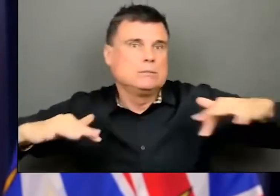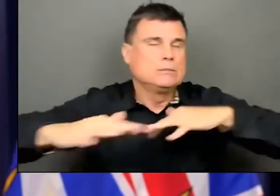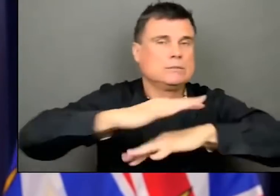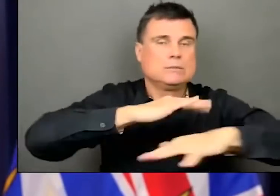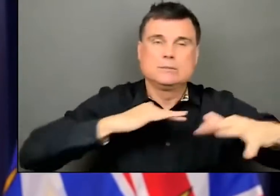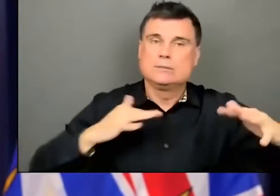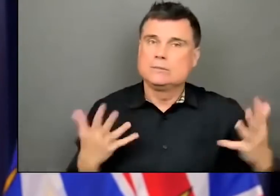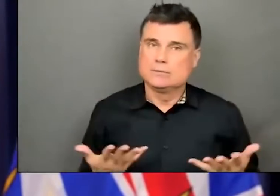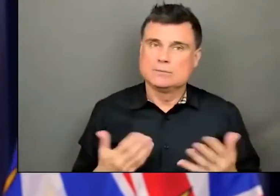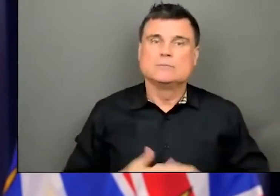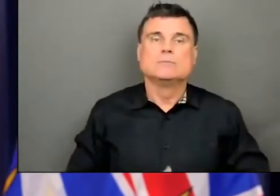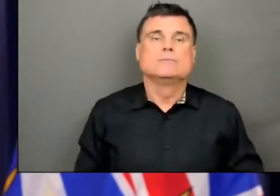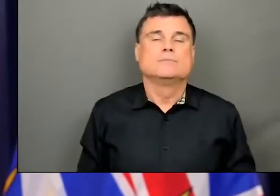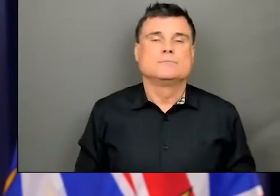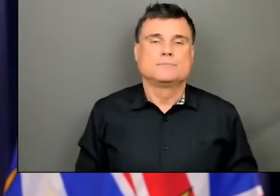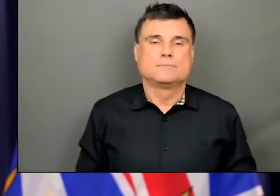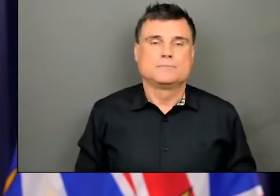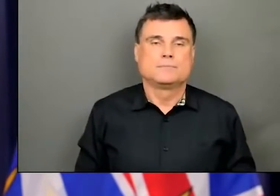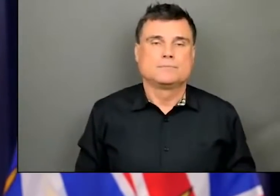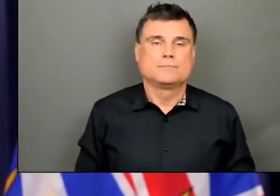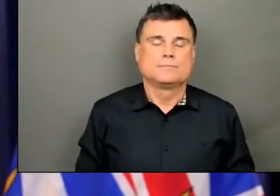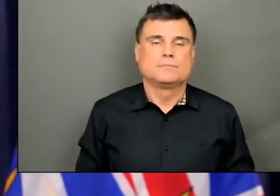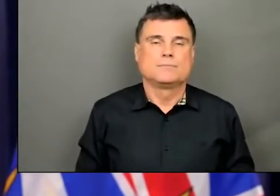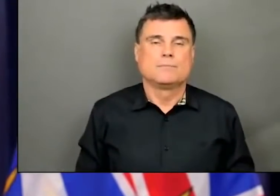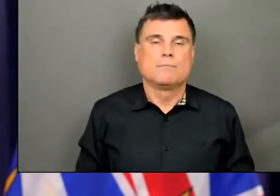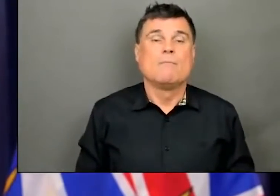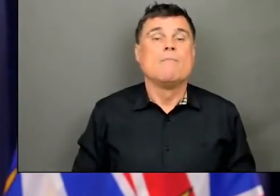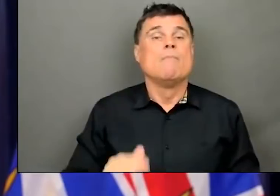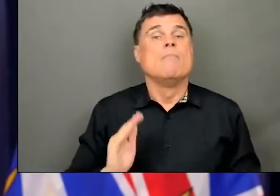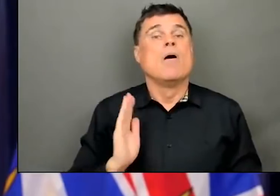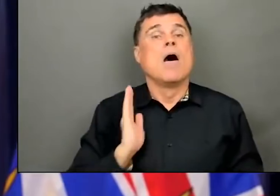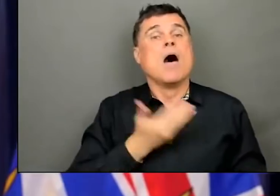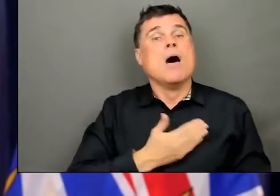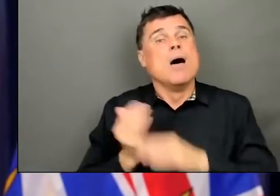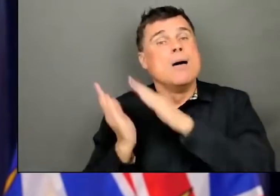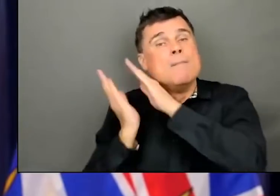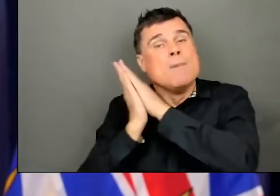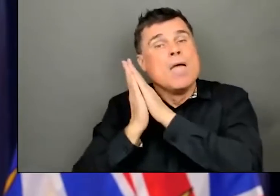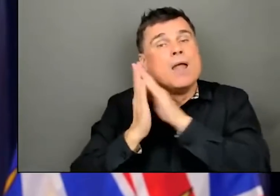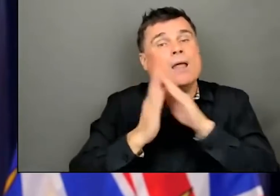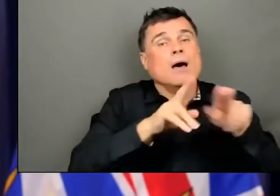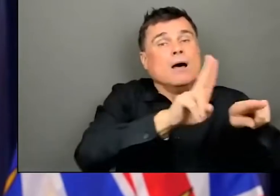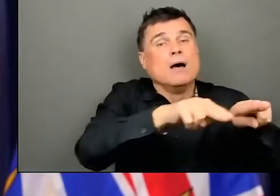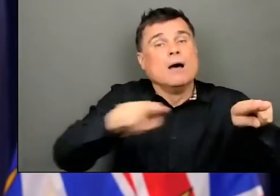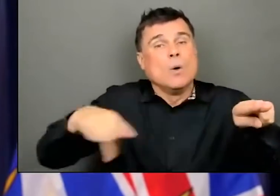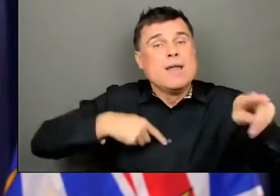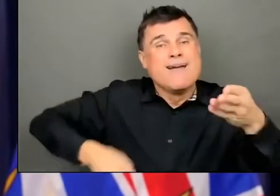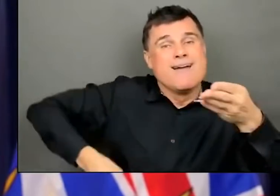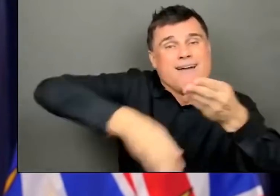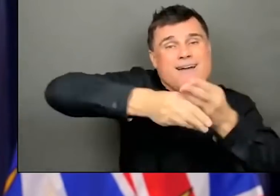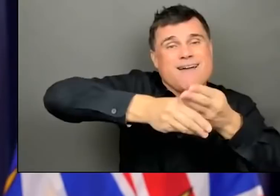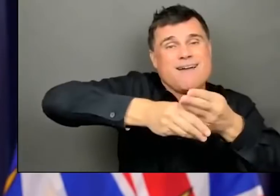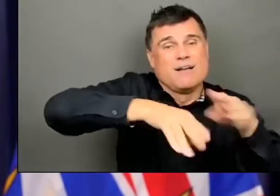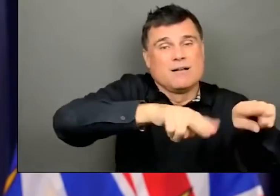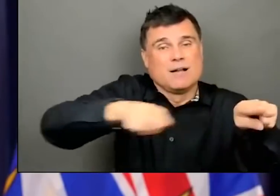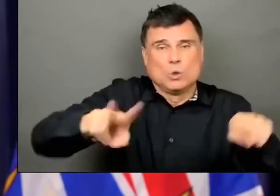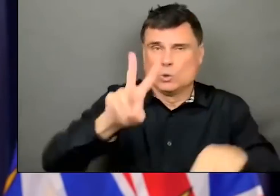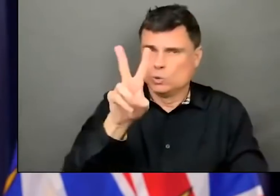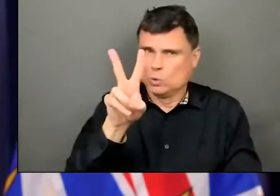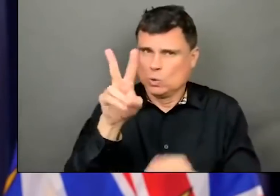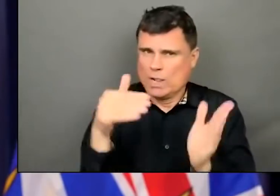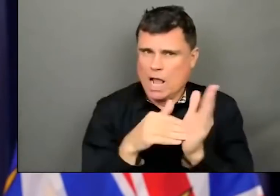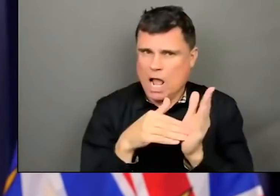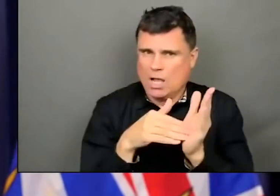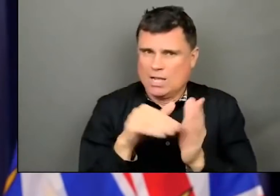times, 9,229 base beds in our healthcare system. We've added 2,353 surge beds in the system for a total